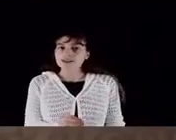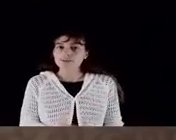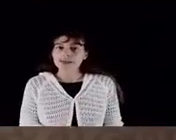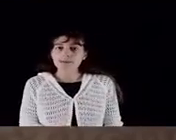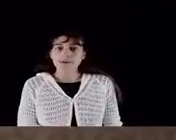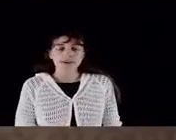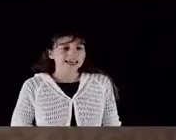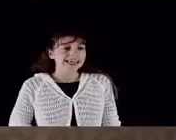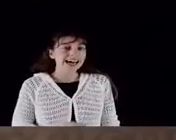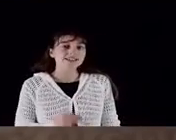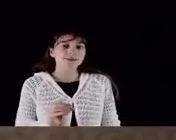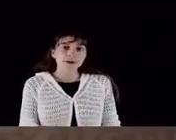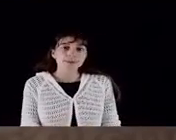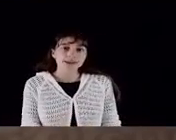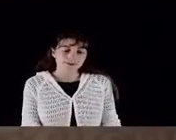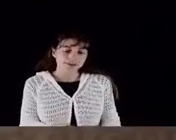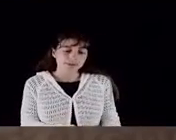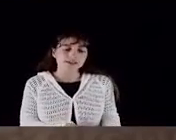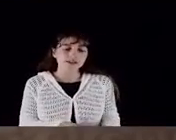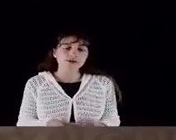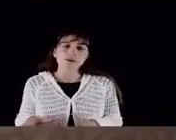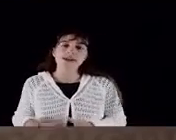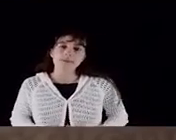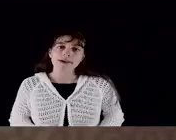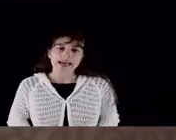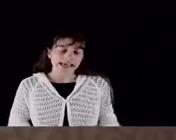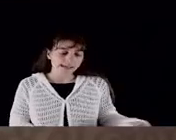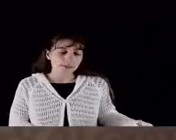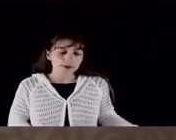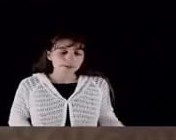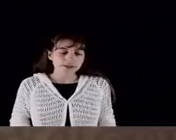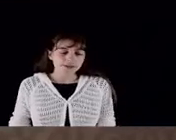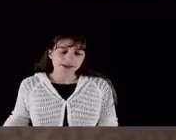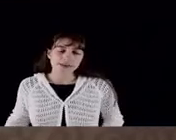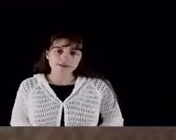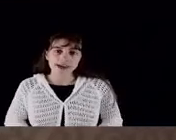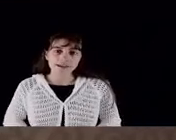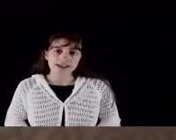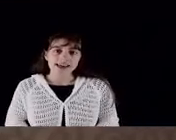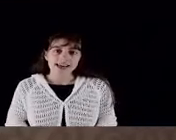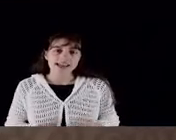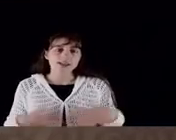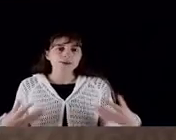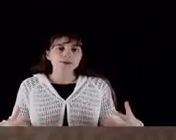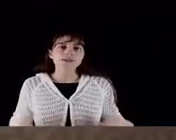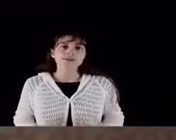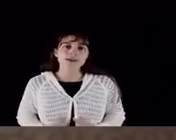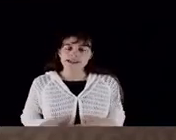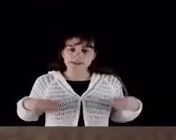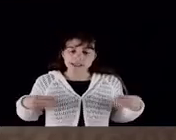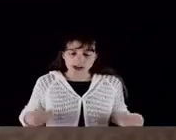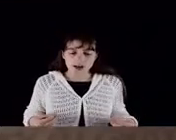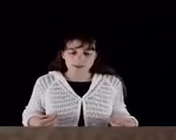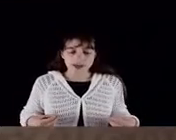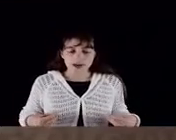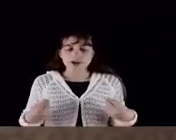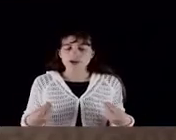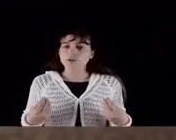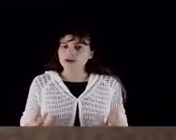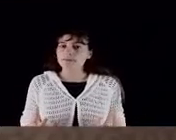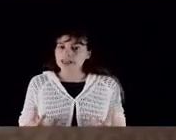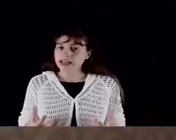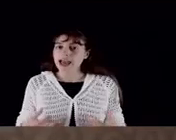little people. He has a purpose for them as they're growing up. He has a purpose for them in their family. And he has a purpose for them as they become